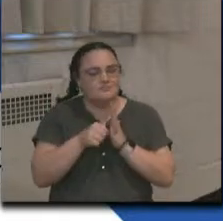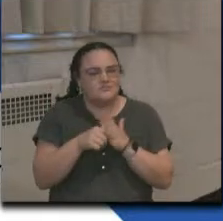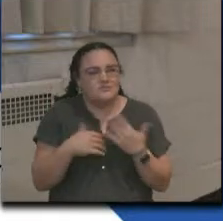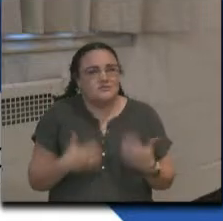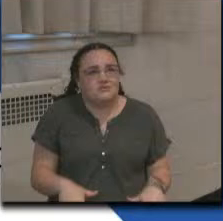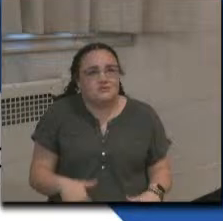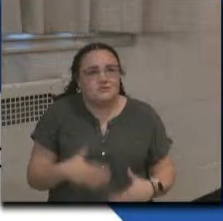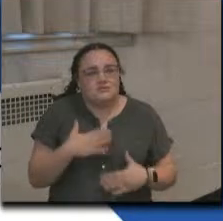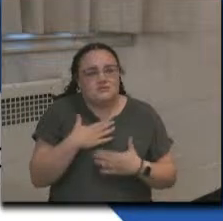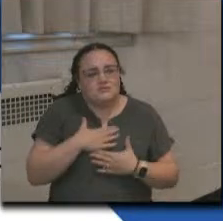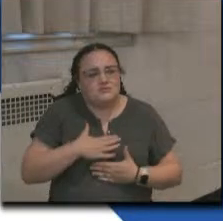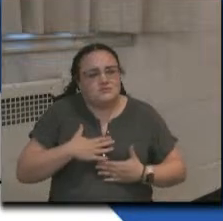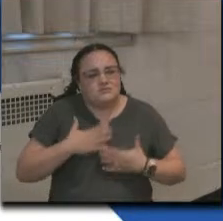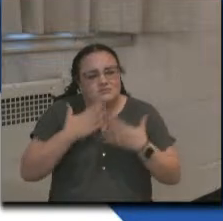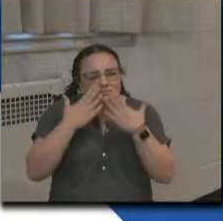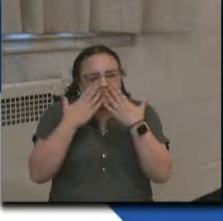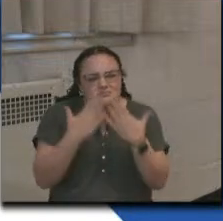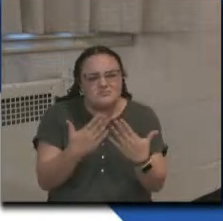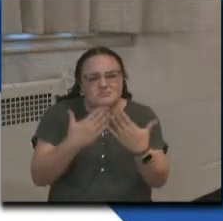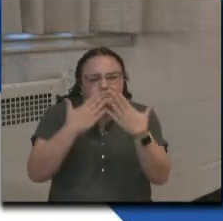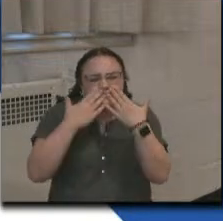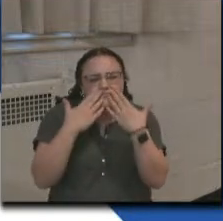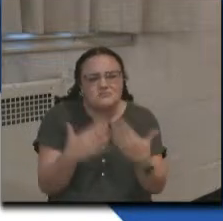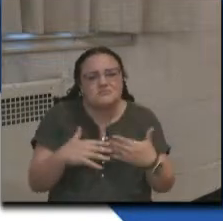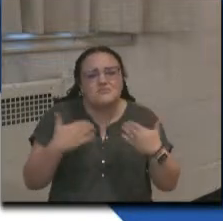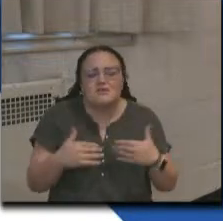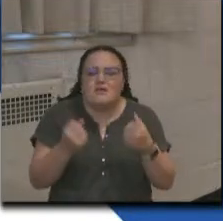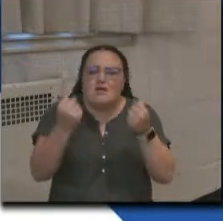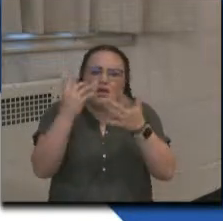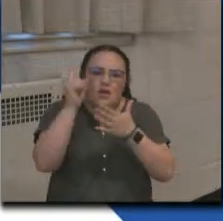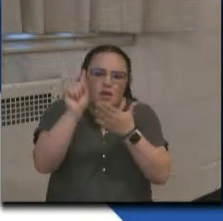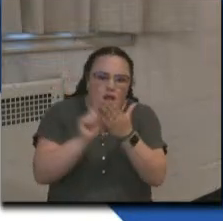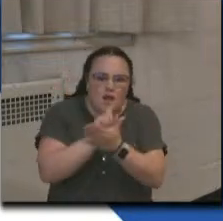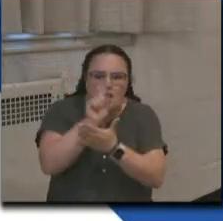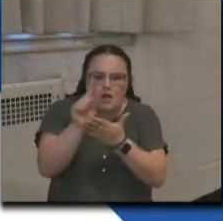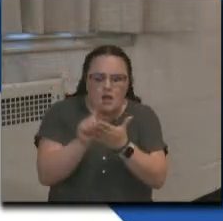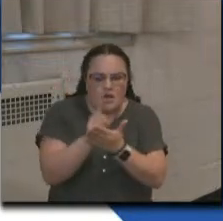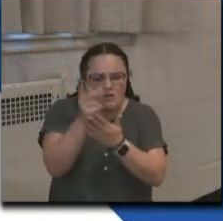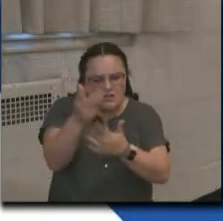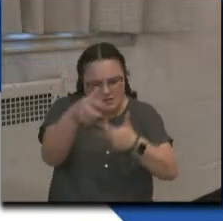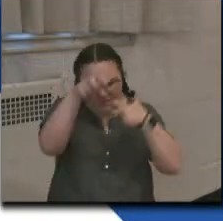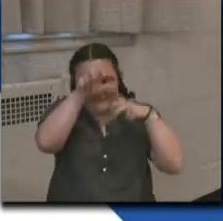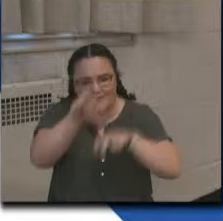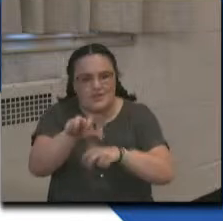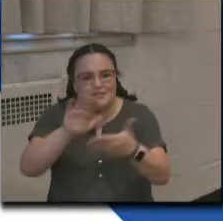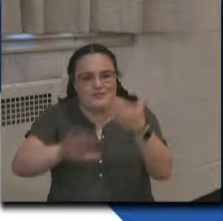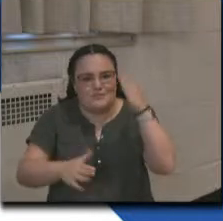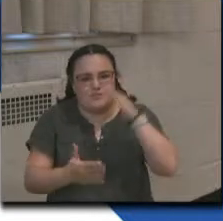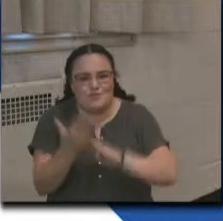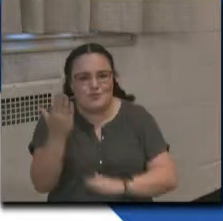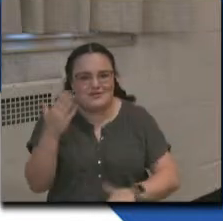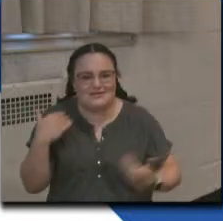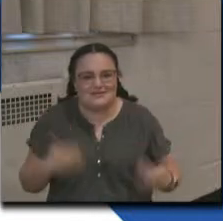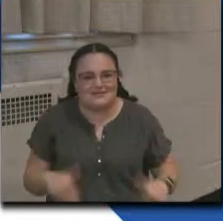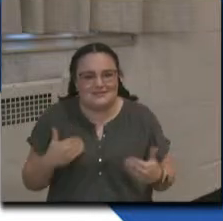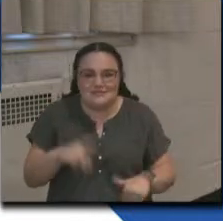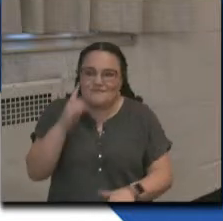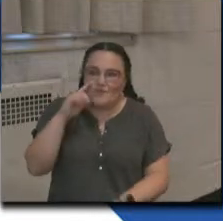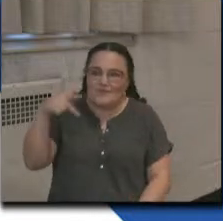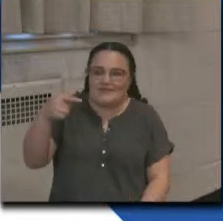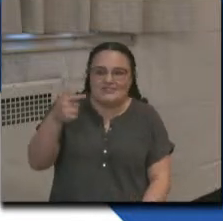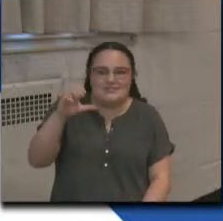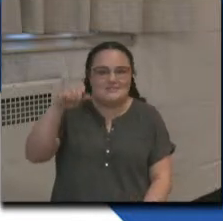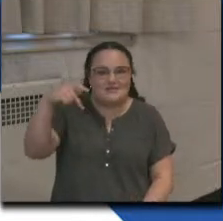sincere gratitude. Thank you so much for the countless hours that you provided in service on behalf of our PGCPS